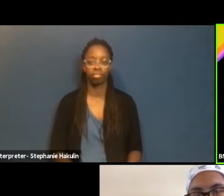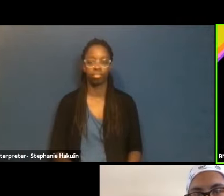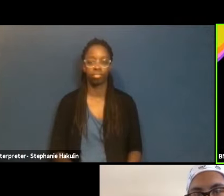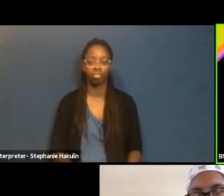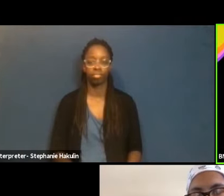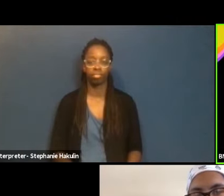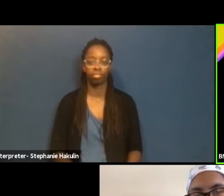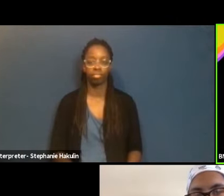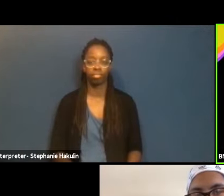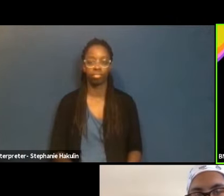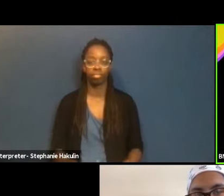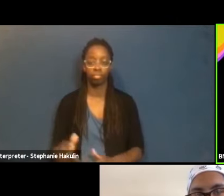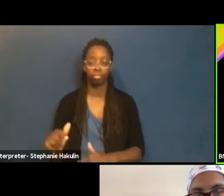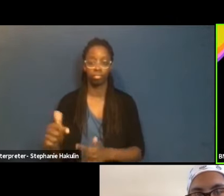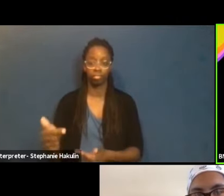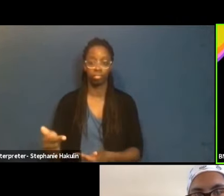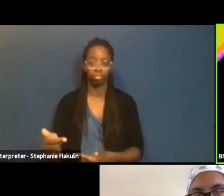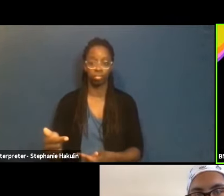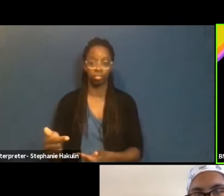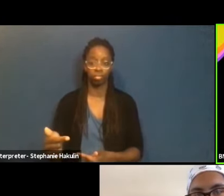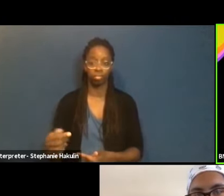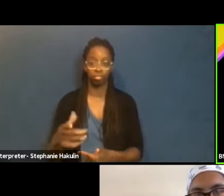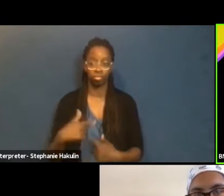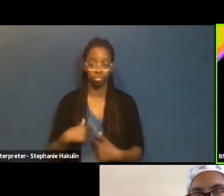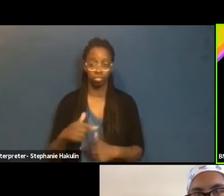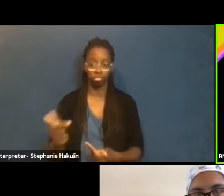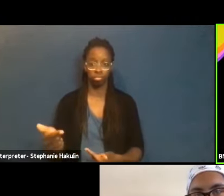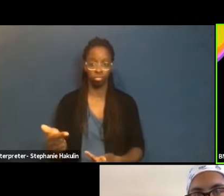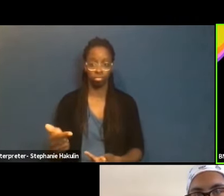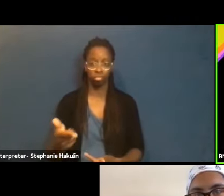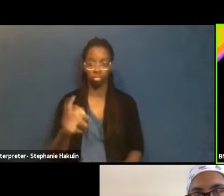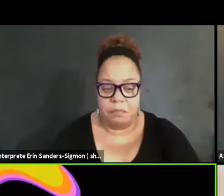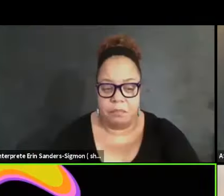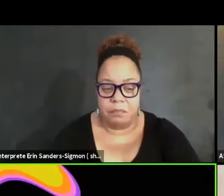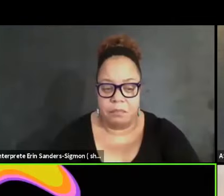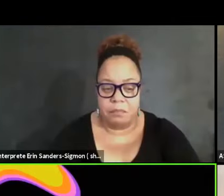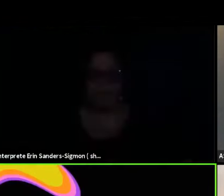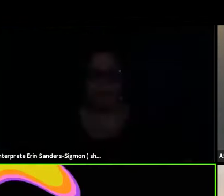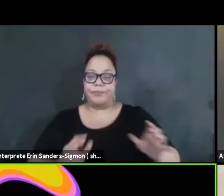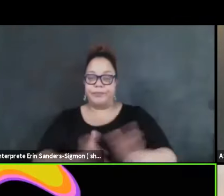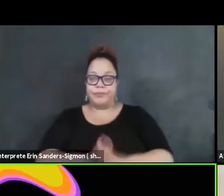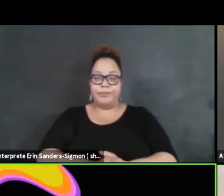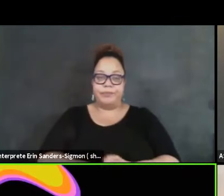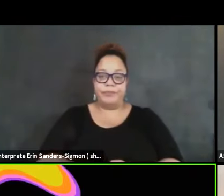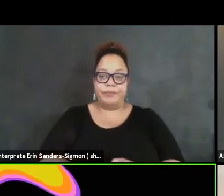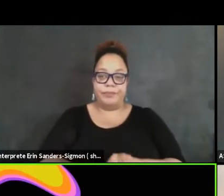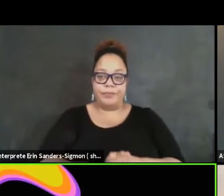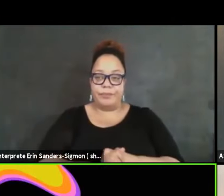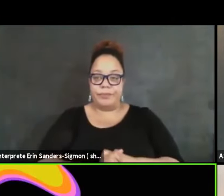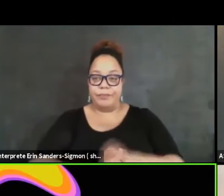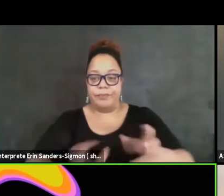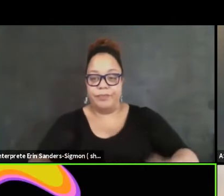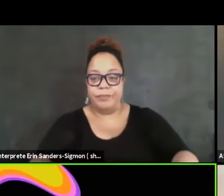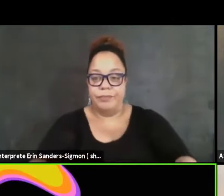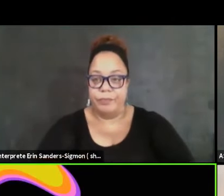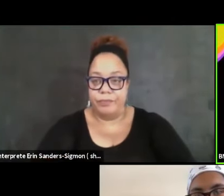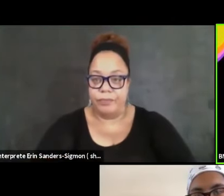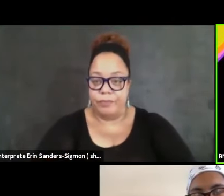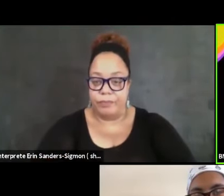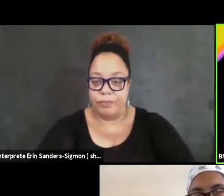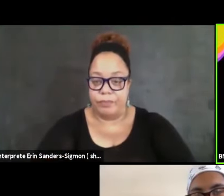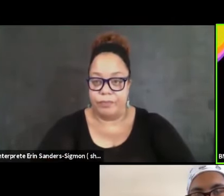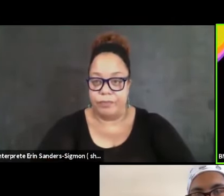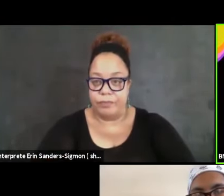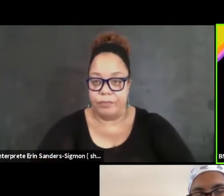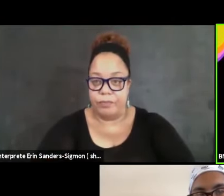Heredia. Act right. Playing games, get it act right. Going, back to the base. Rest in peace, Mac